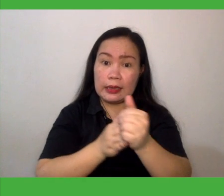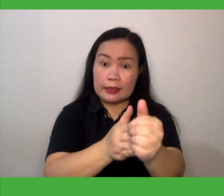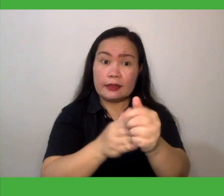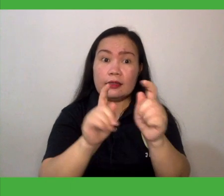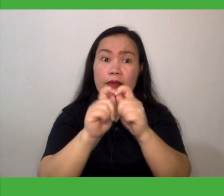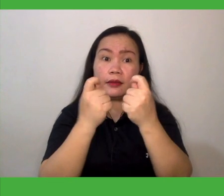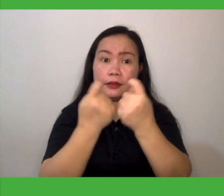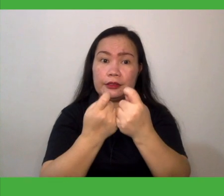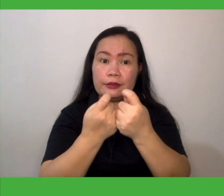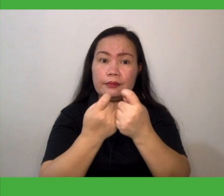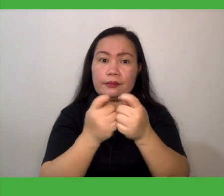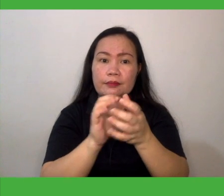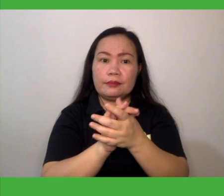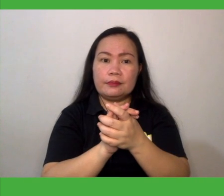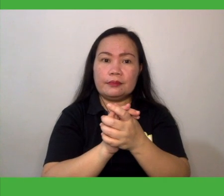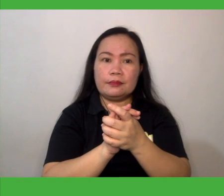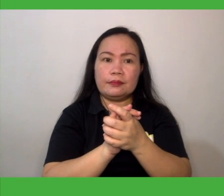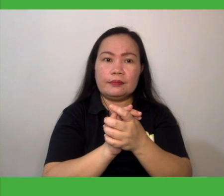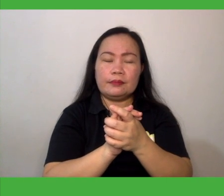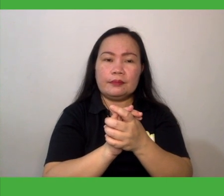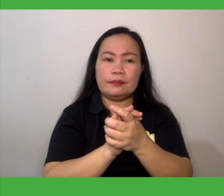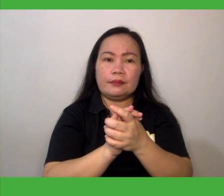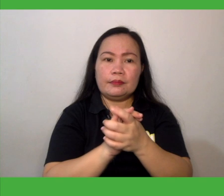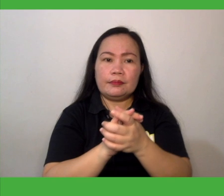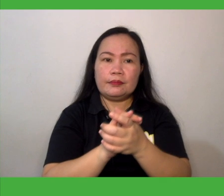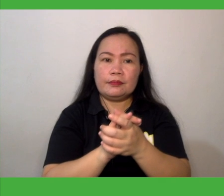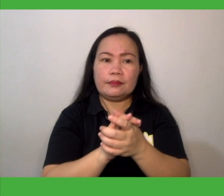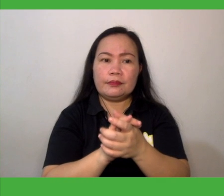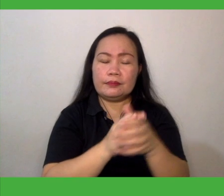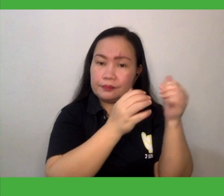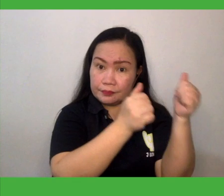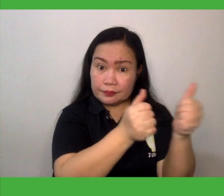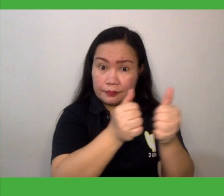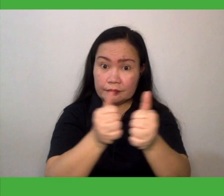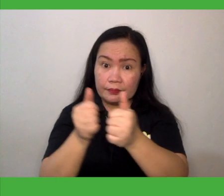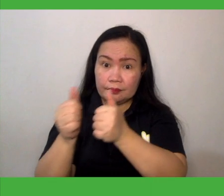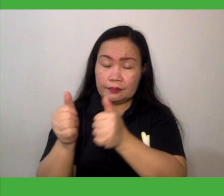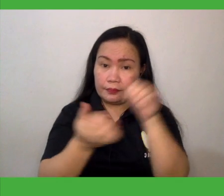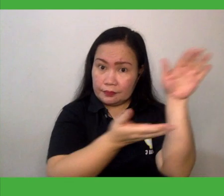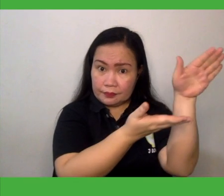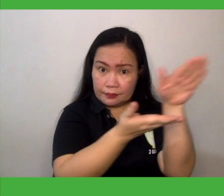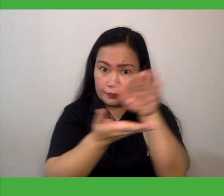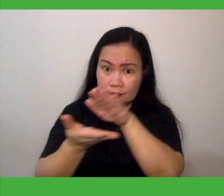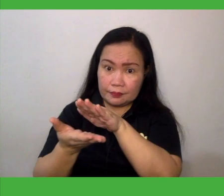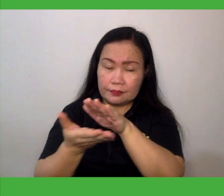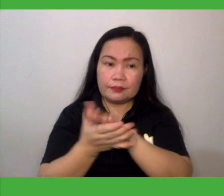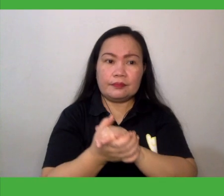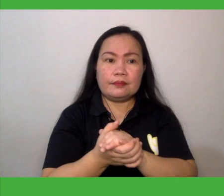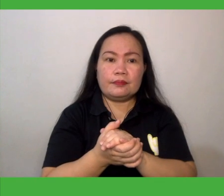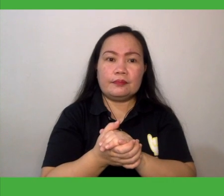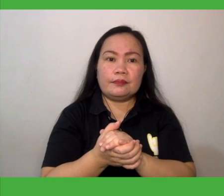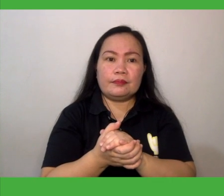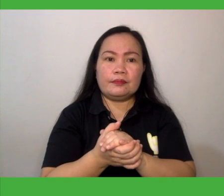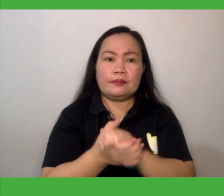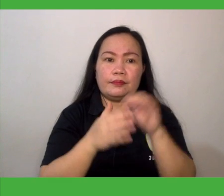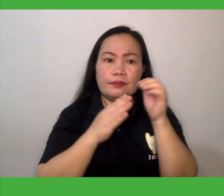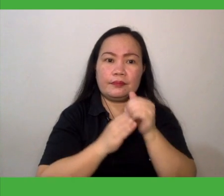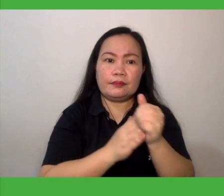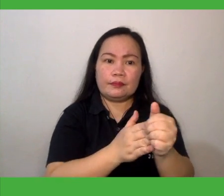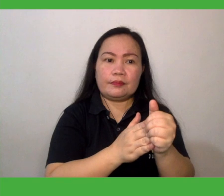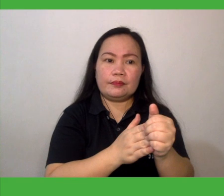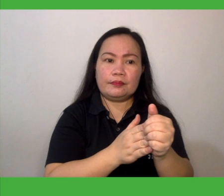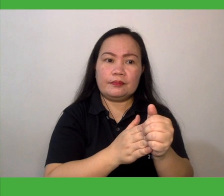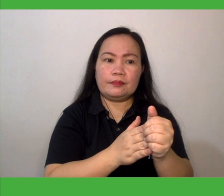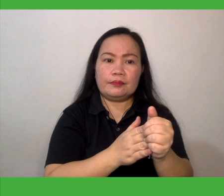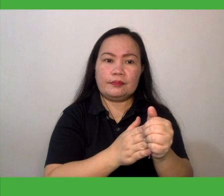po, the variable, the leading term. So, dapat naka-arrange mo na siya. So, this is the leading term, lahat ng nasa unahan.